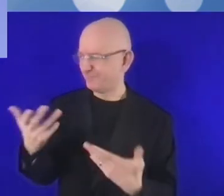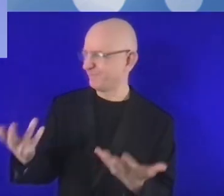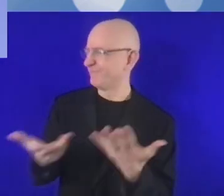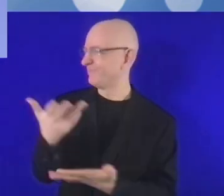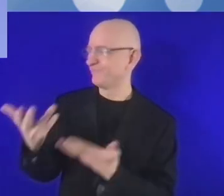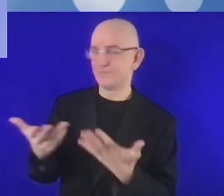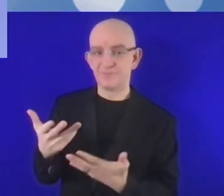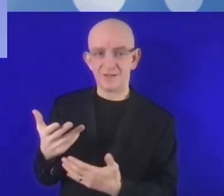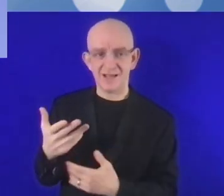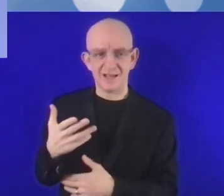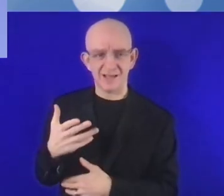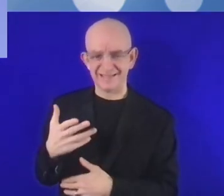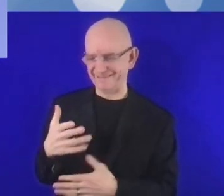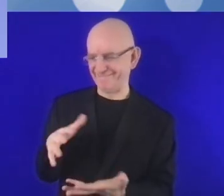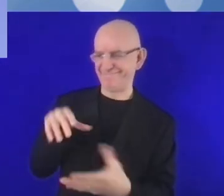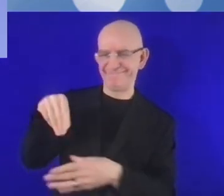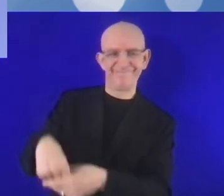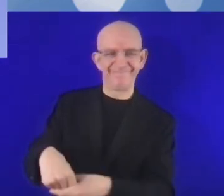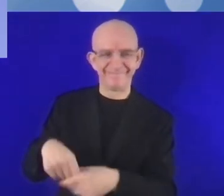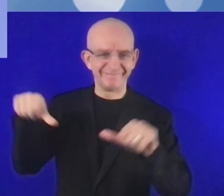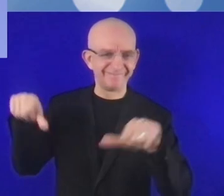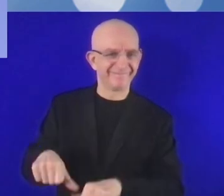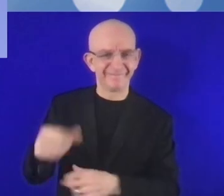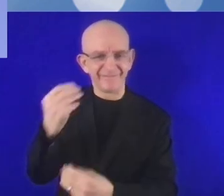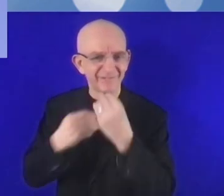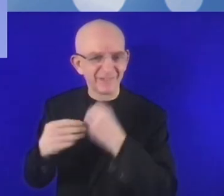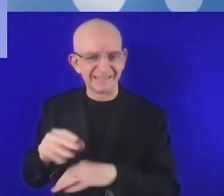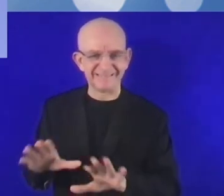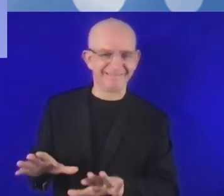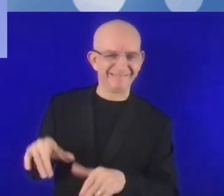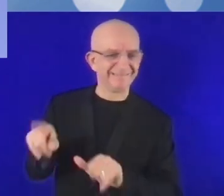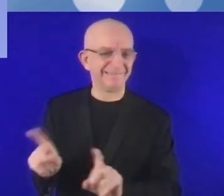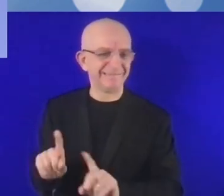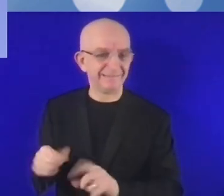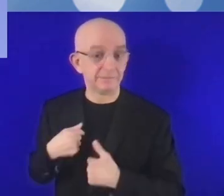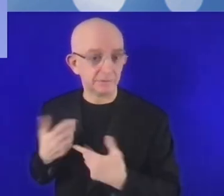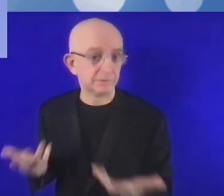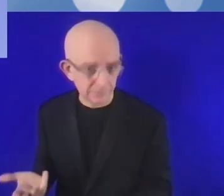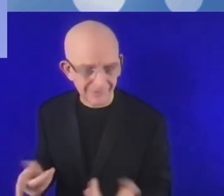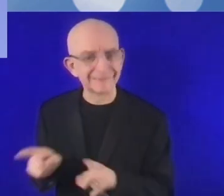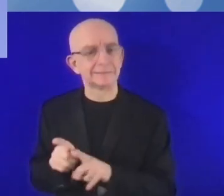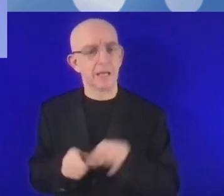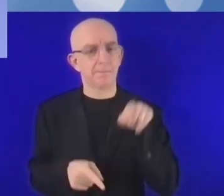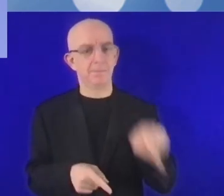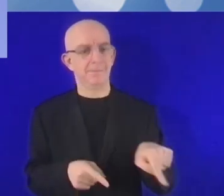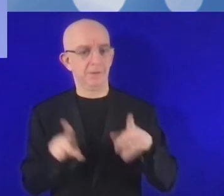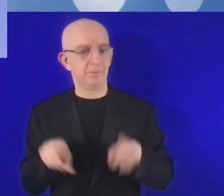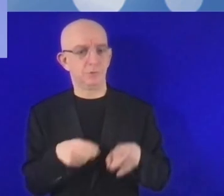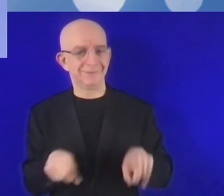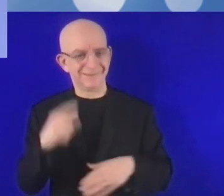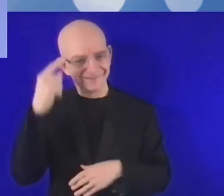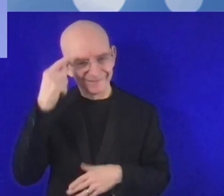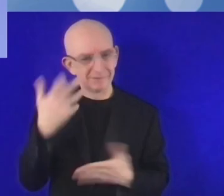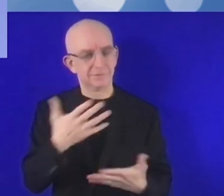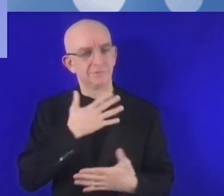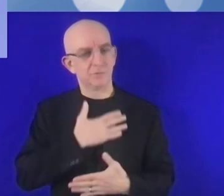What we should be focusing on is making us more sensitive, making us more humane in a way, and creating art and